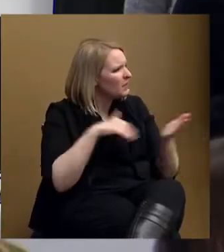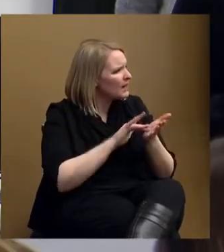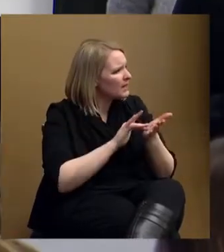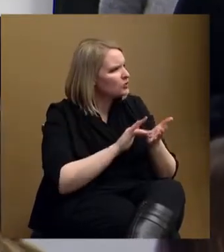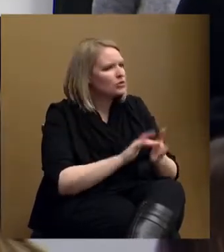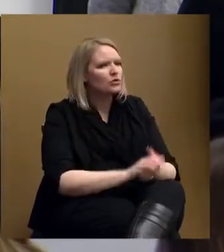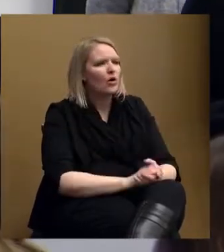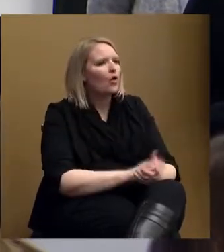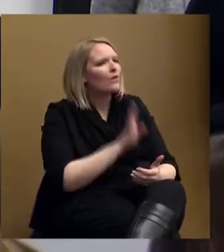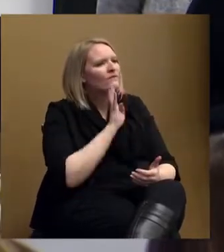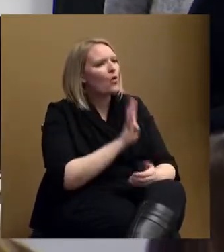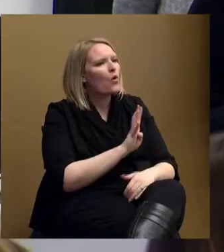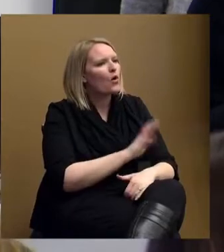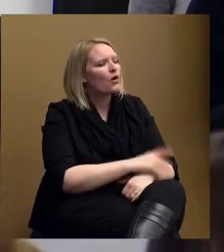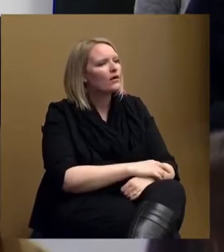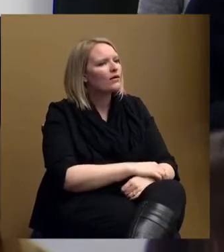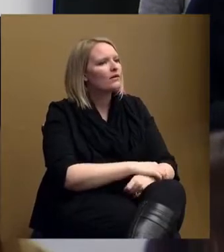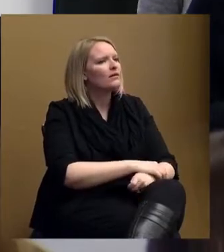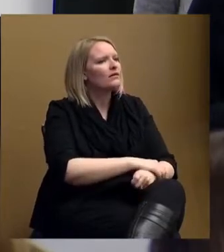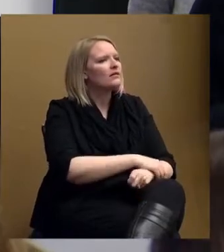No, he's 4.